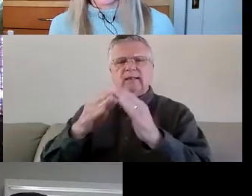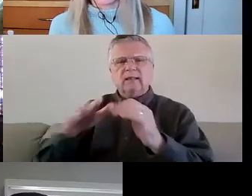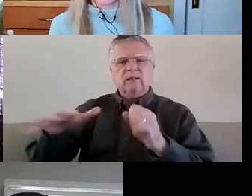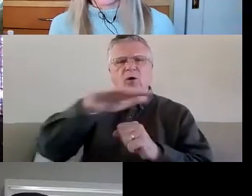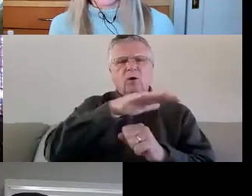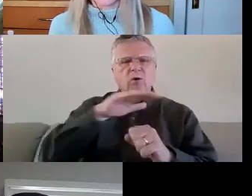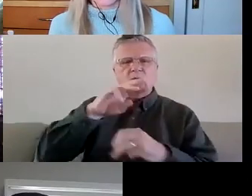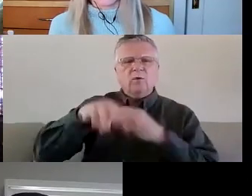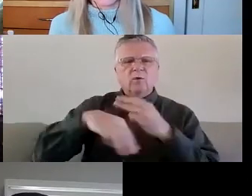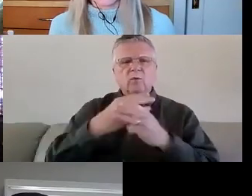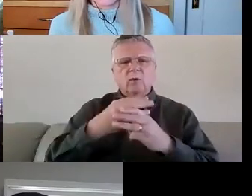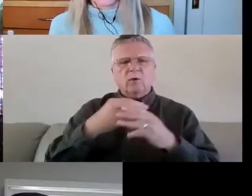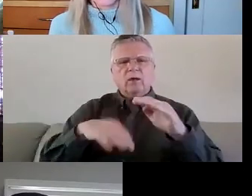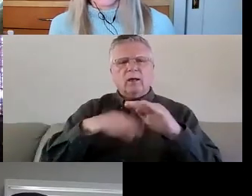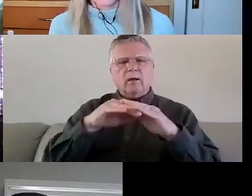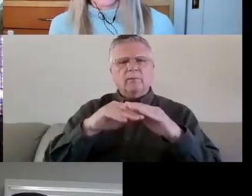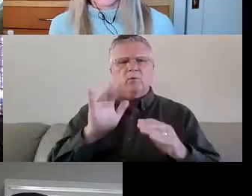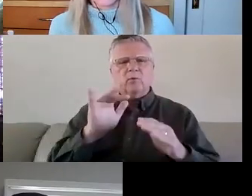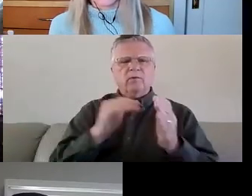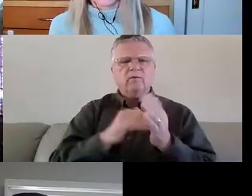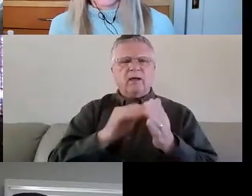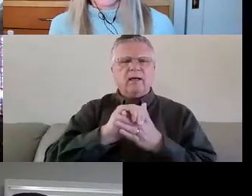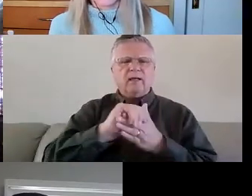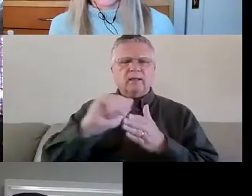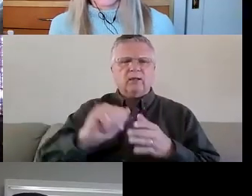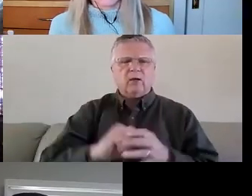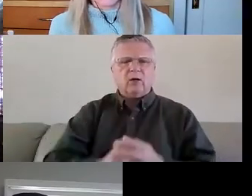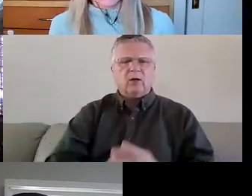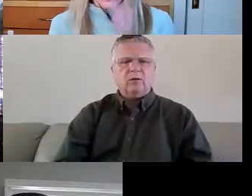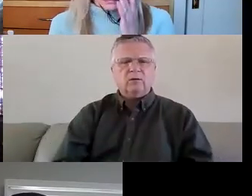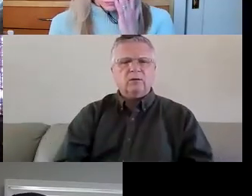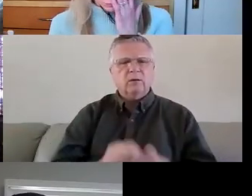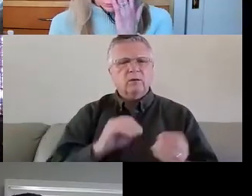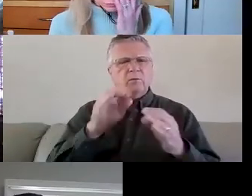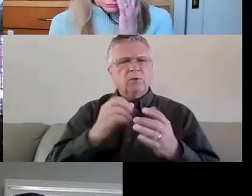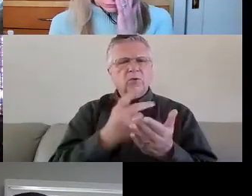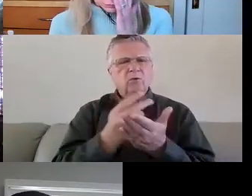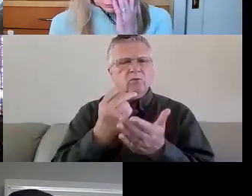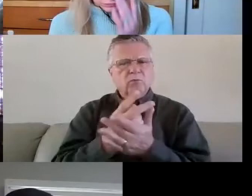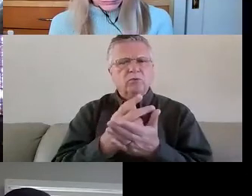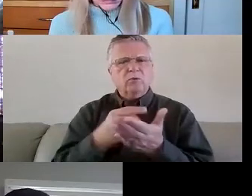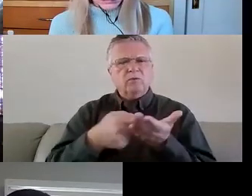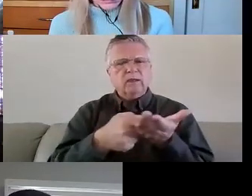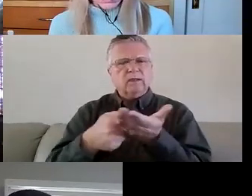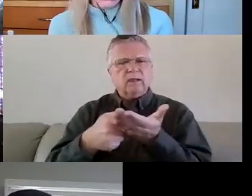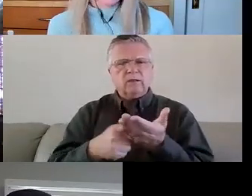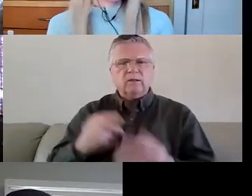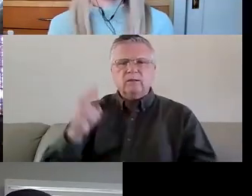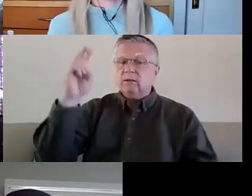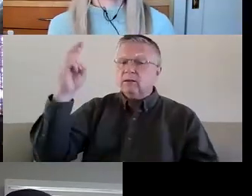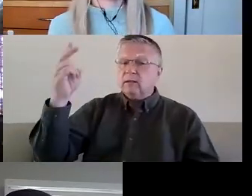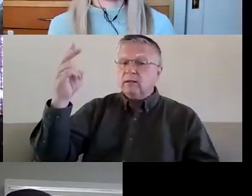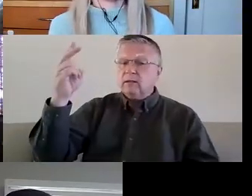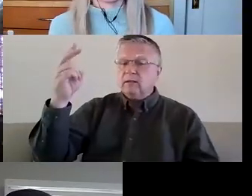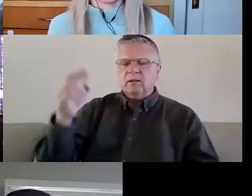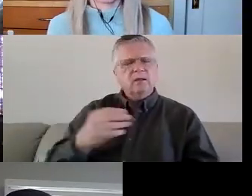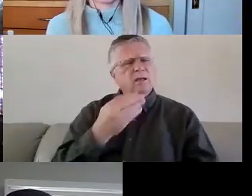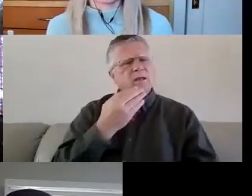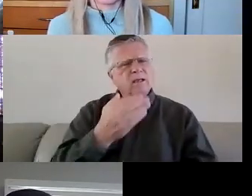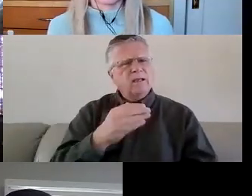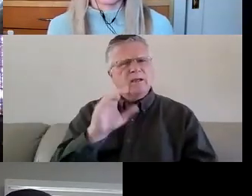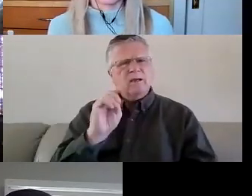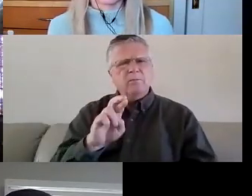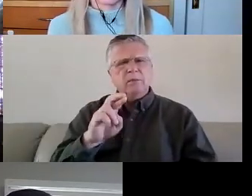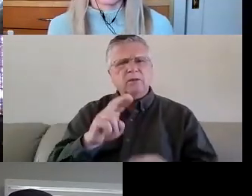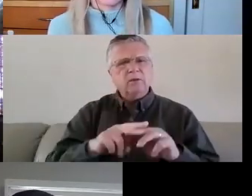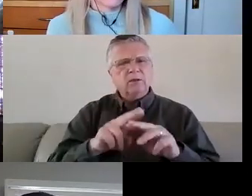to exceed $25,000. Motion to approve a discussion. Second. Thank you. Mr. Chair, we have